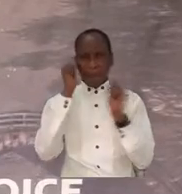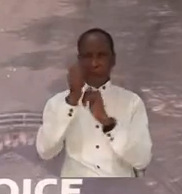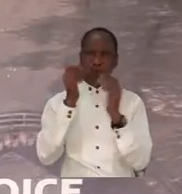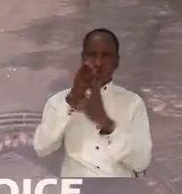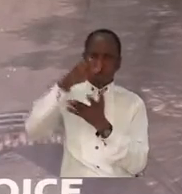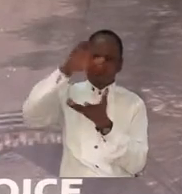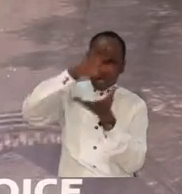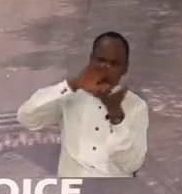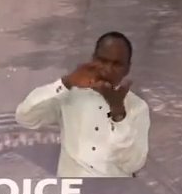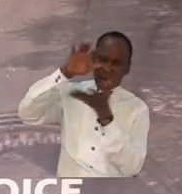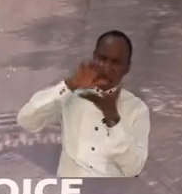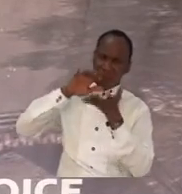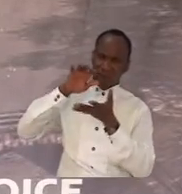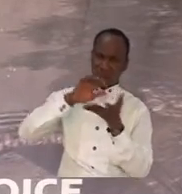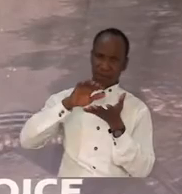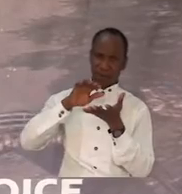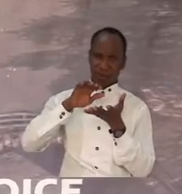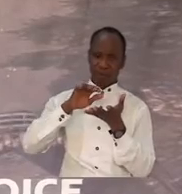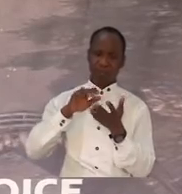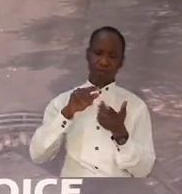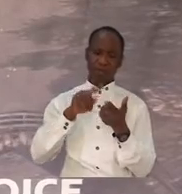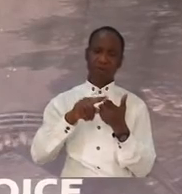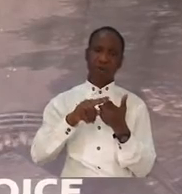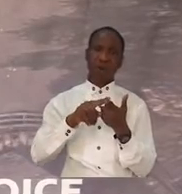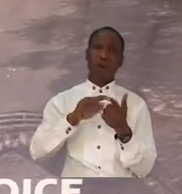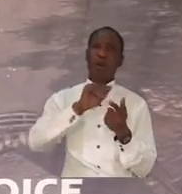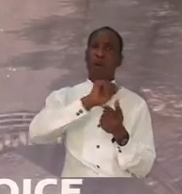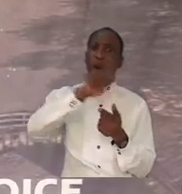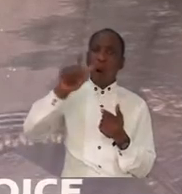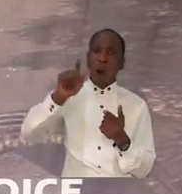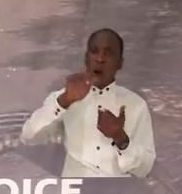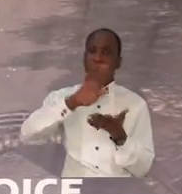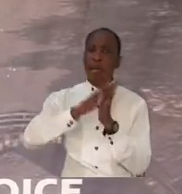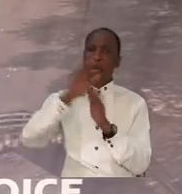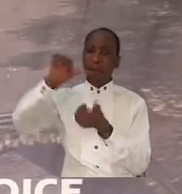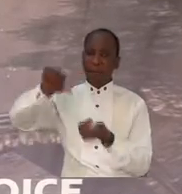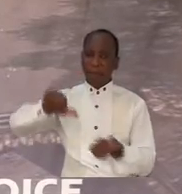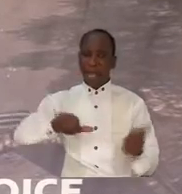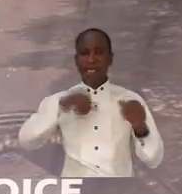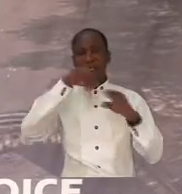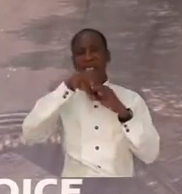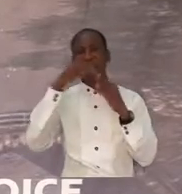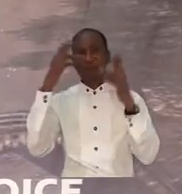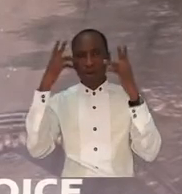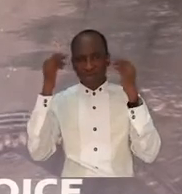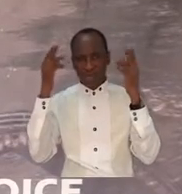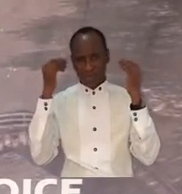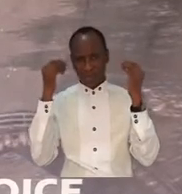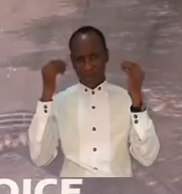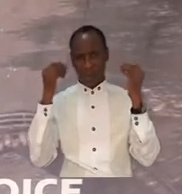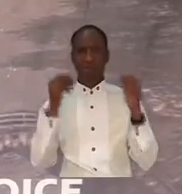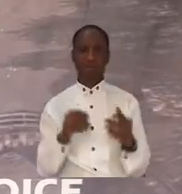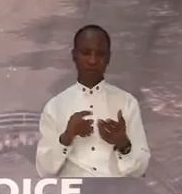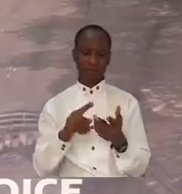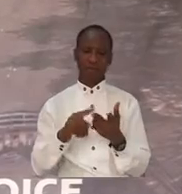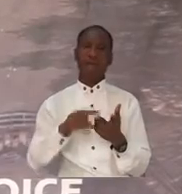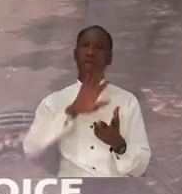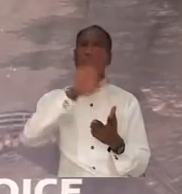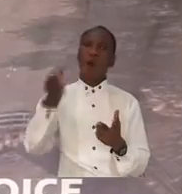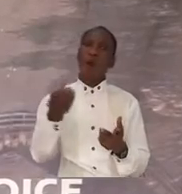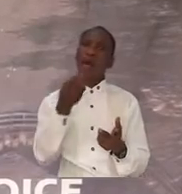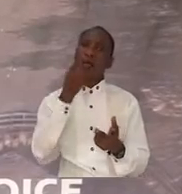se na obo won nyina su ko Moses mu na won nyina de honhom fam aduane